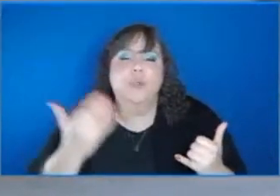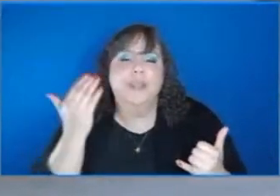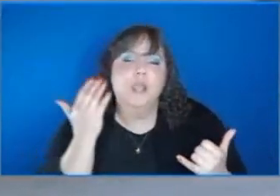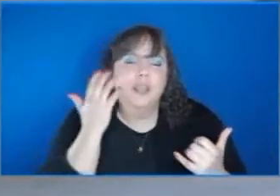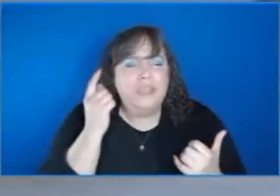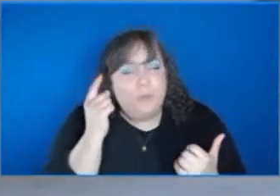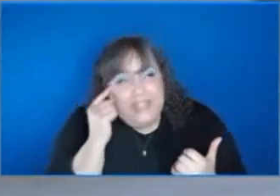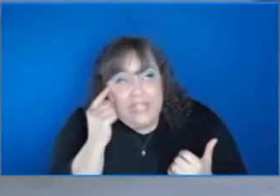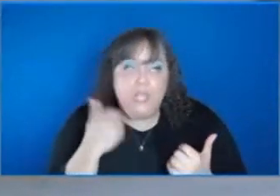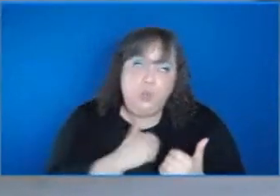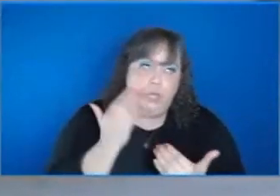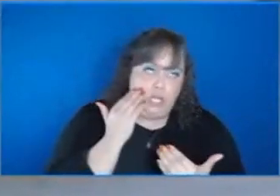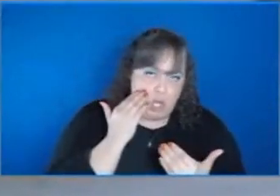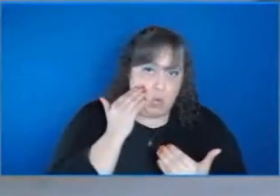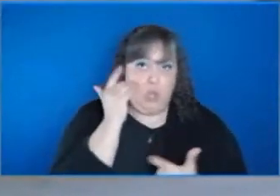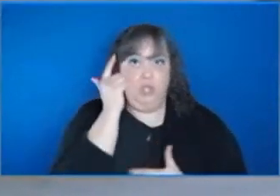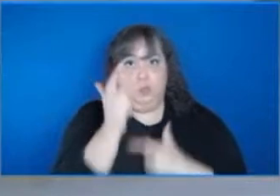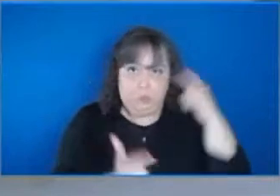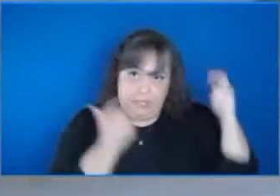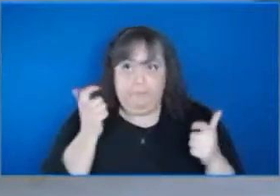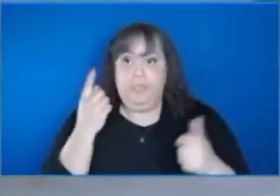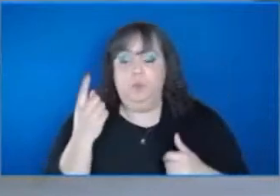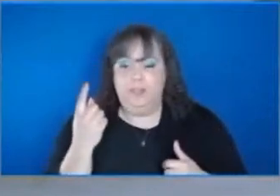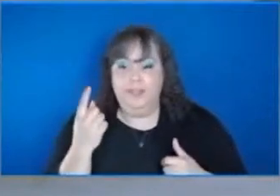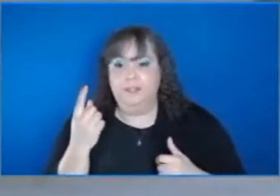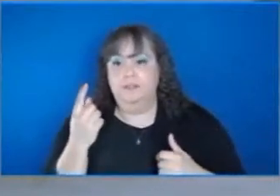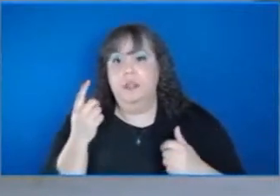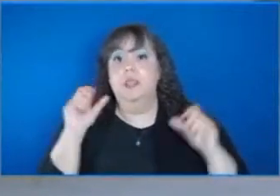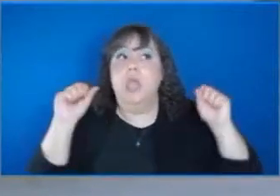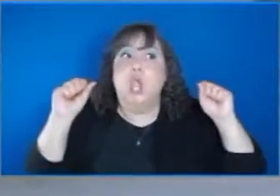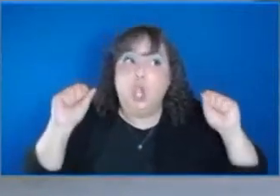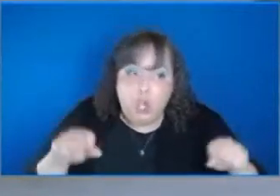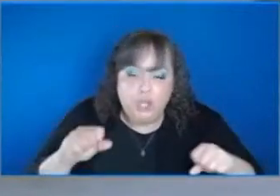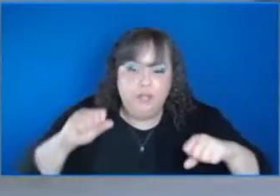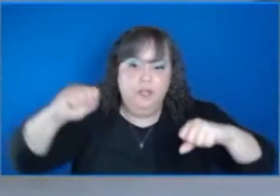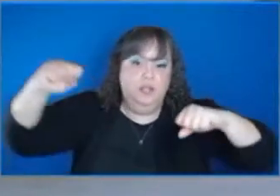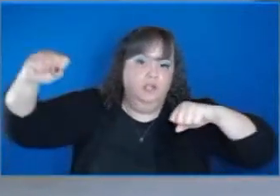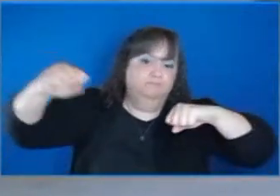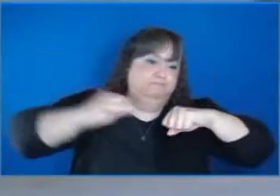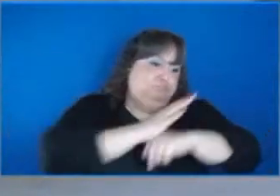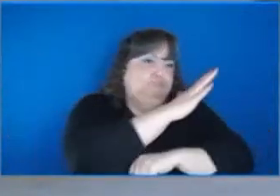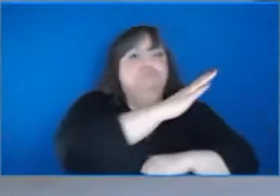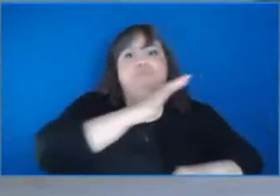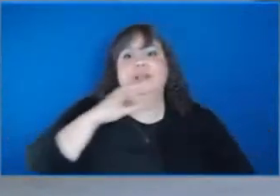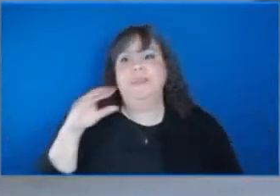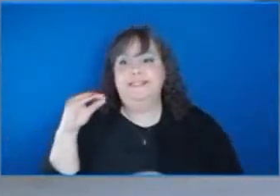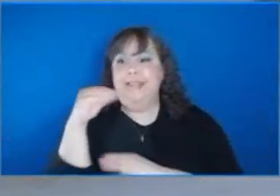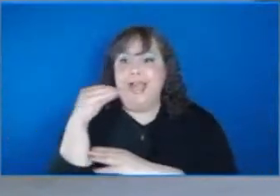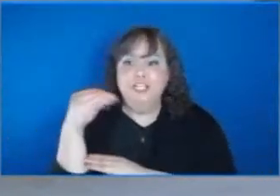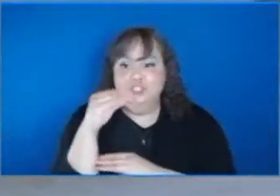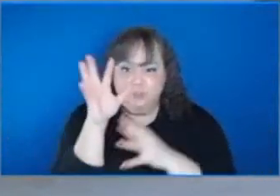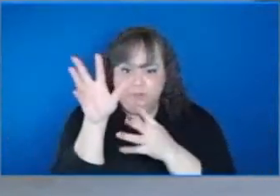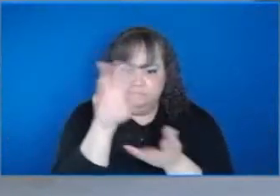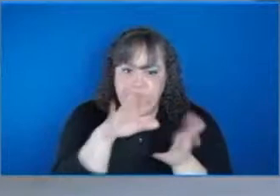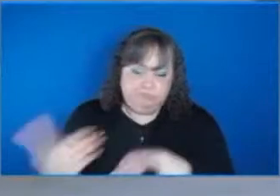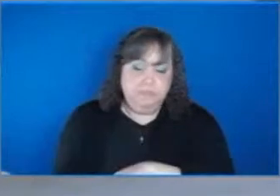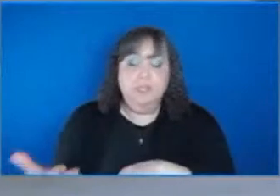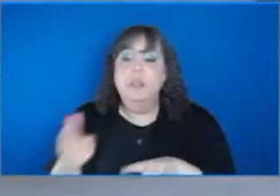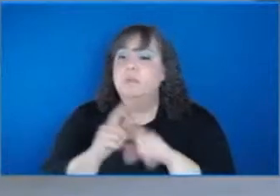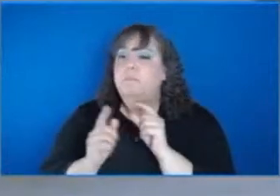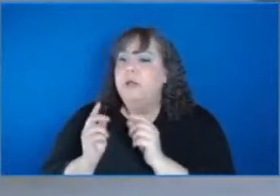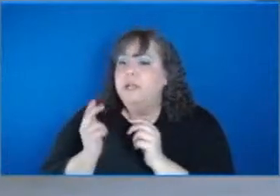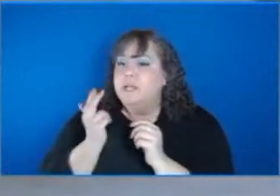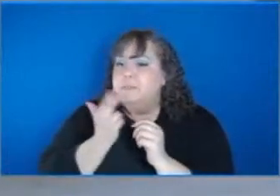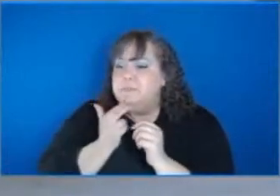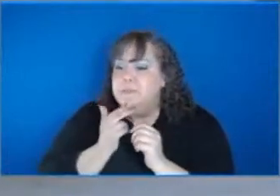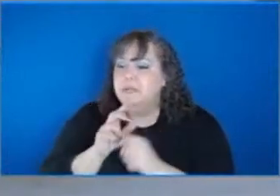that are really big, the ones that could like wipe out the dinosaurs, that kind of size, but the smaller ones like Dimorphos and